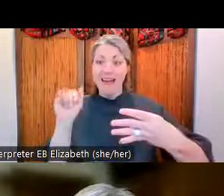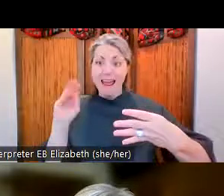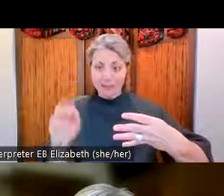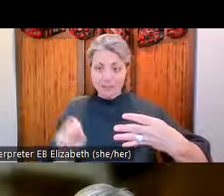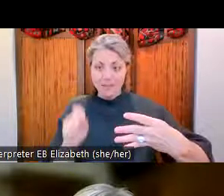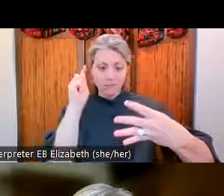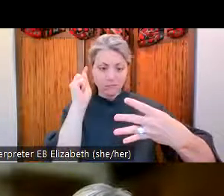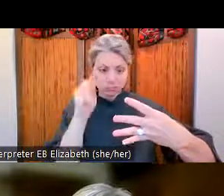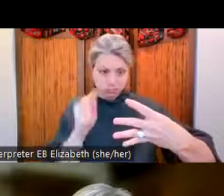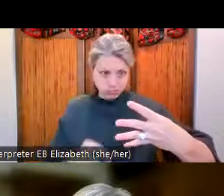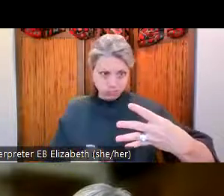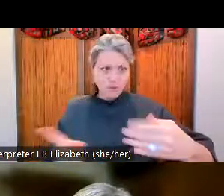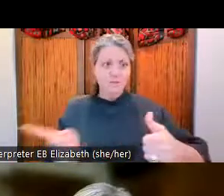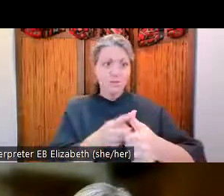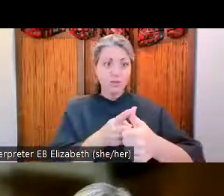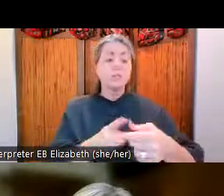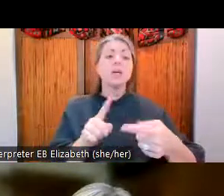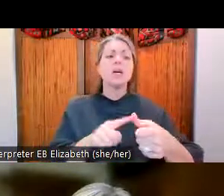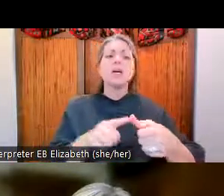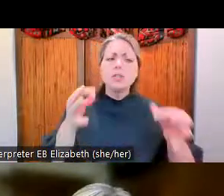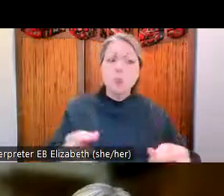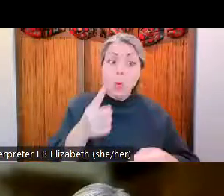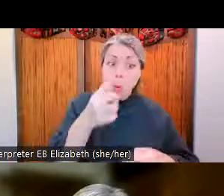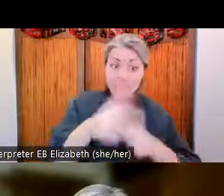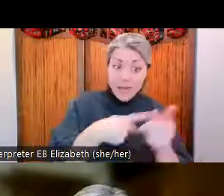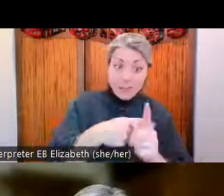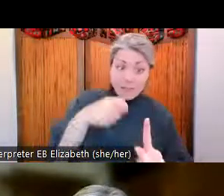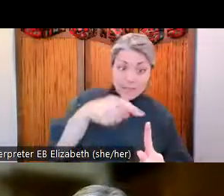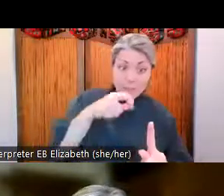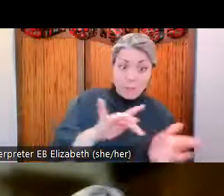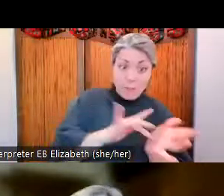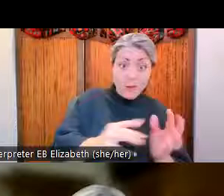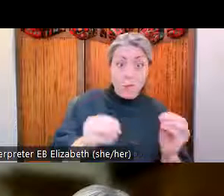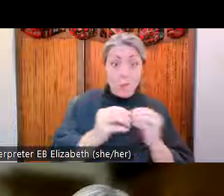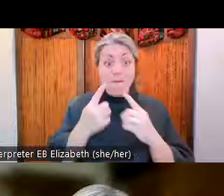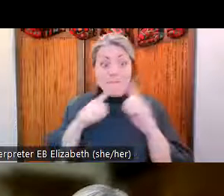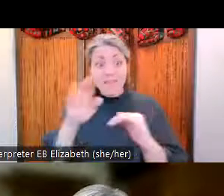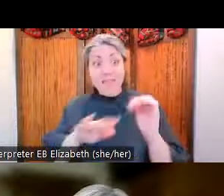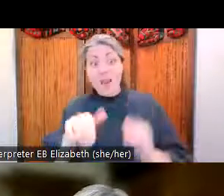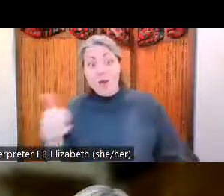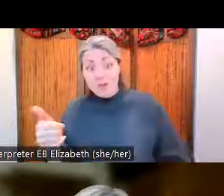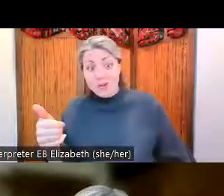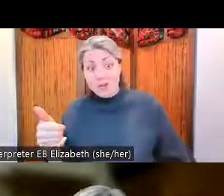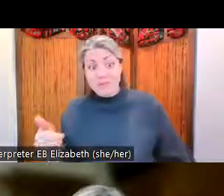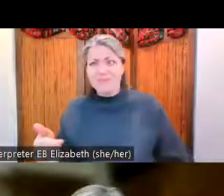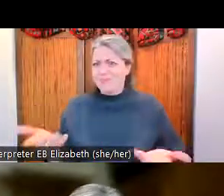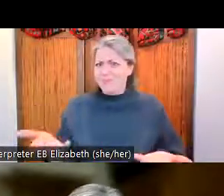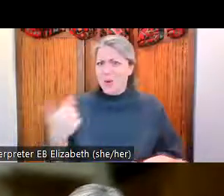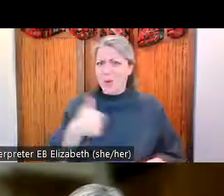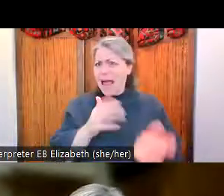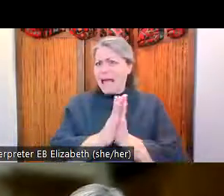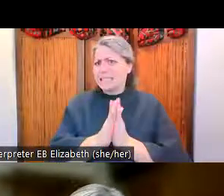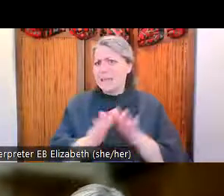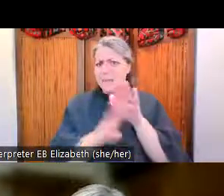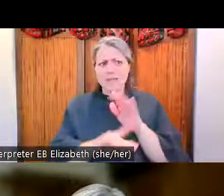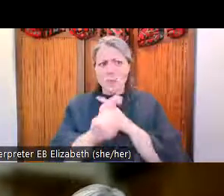The first is to determine whether one type of stimulant medicine is more effective than the other. So helping us answer that basic